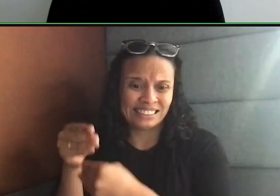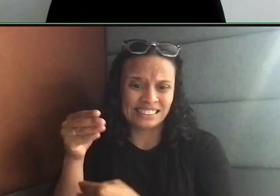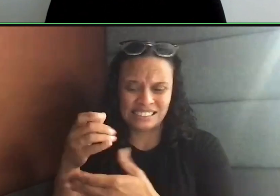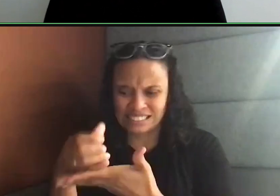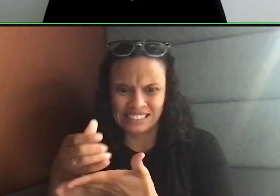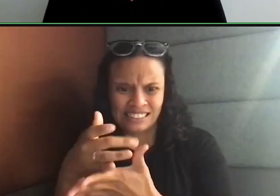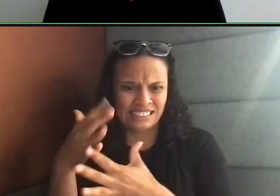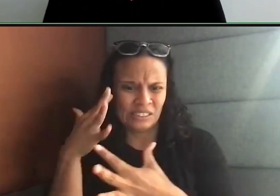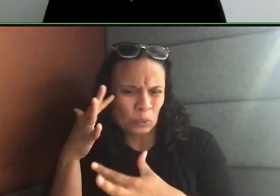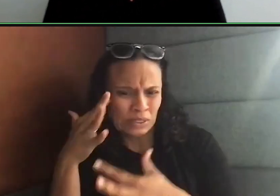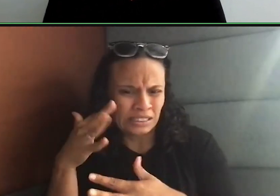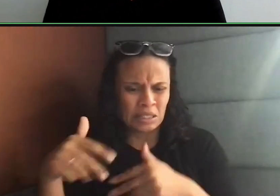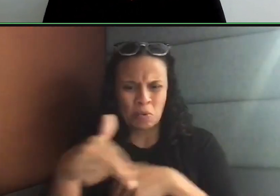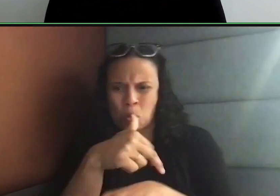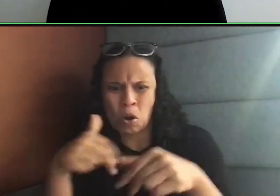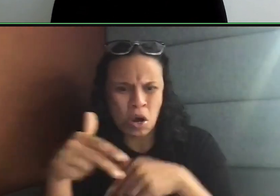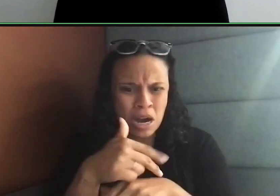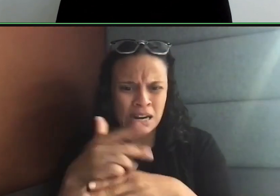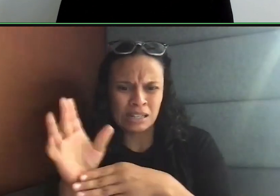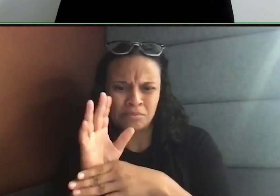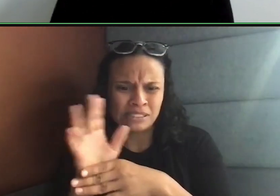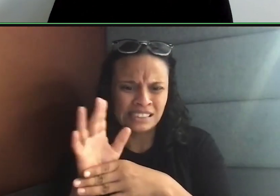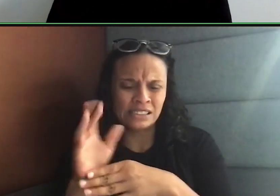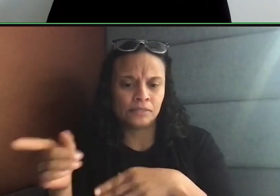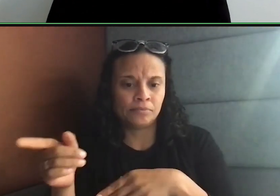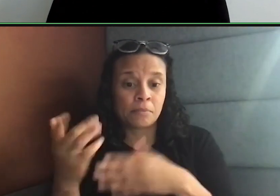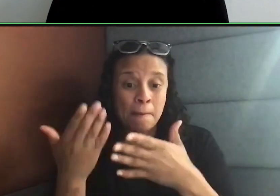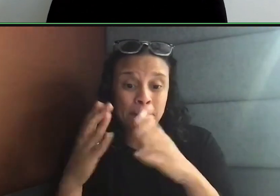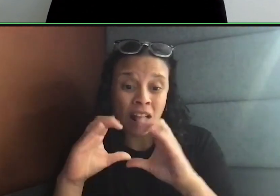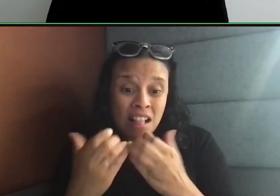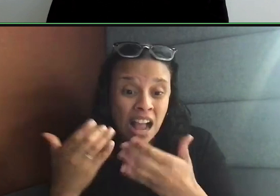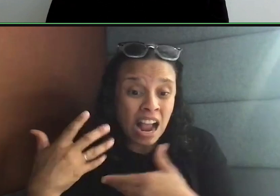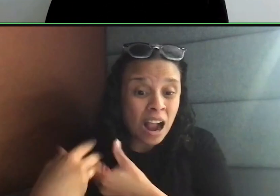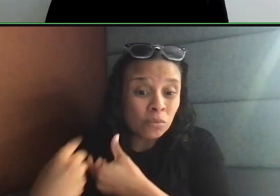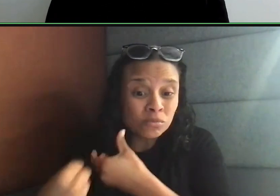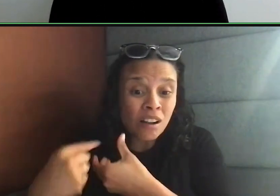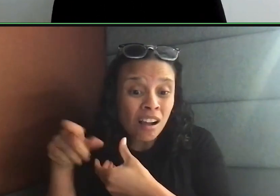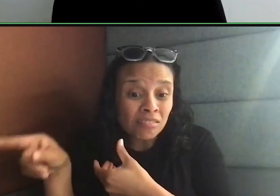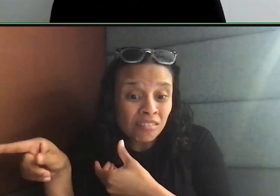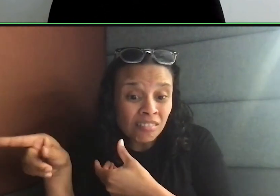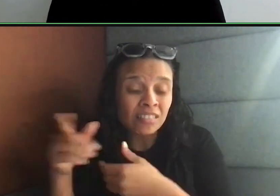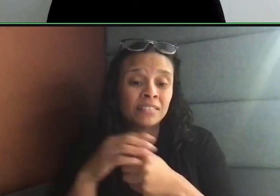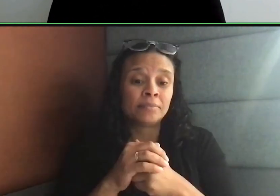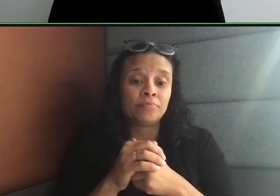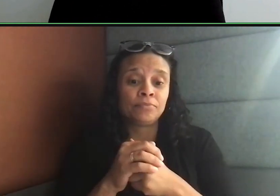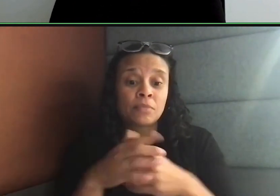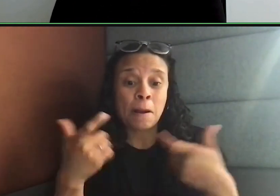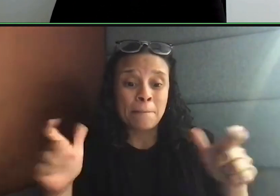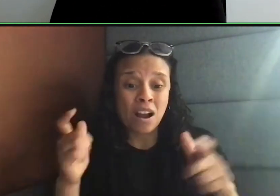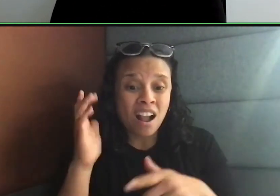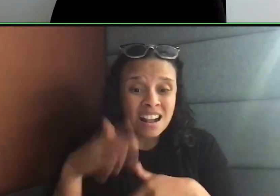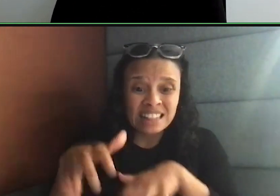a class that's happening outside? Is this a class that's in a huge lecture hall? All of those things are really important